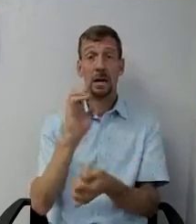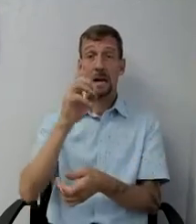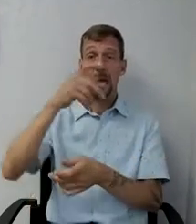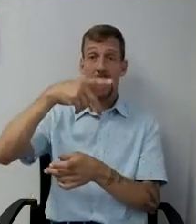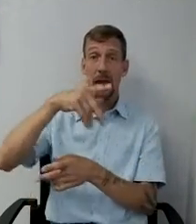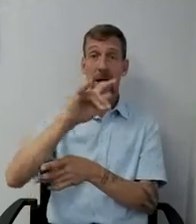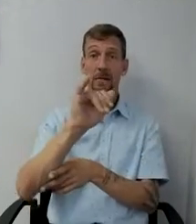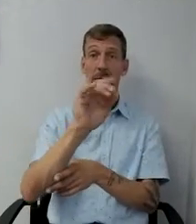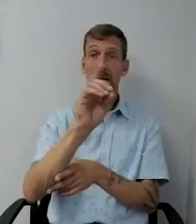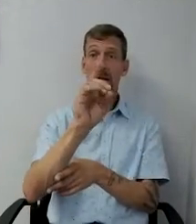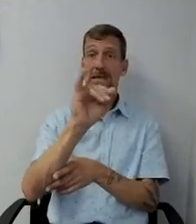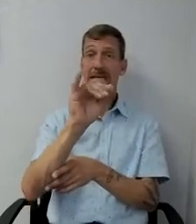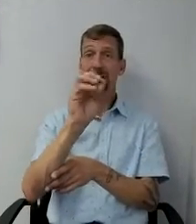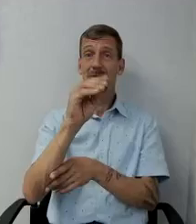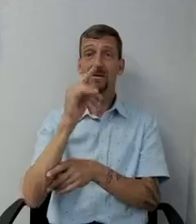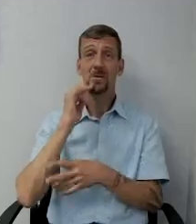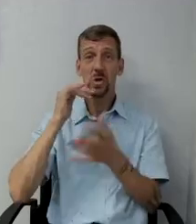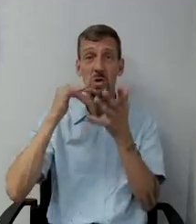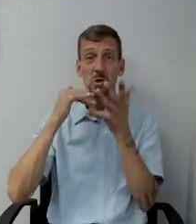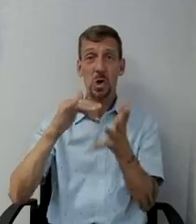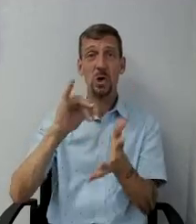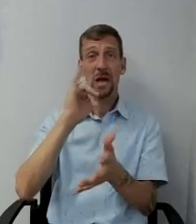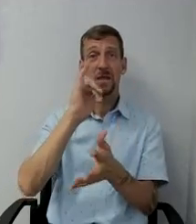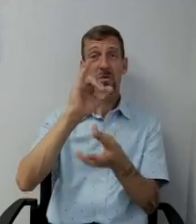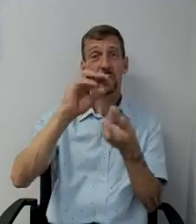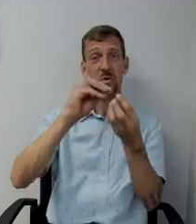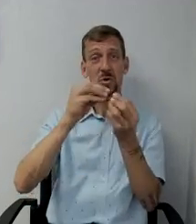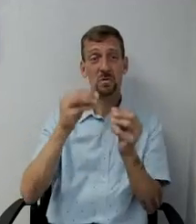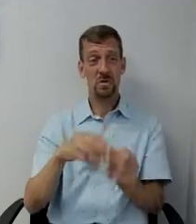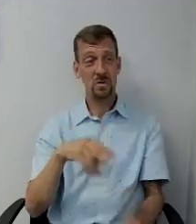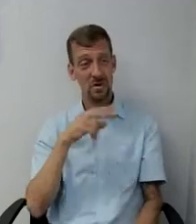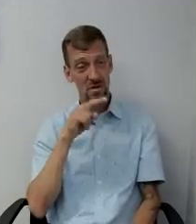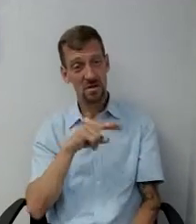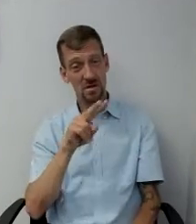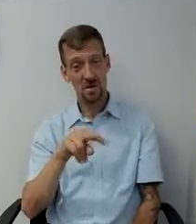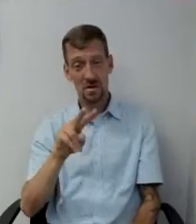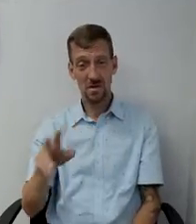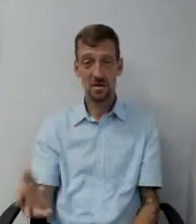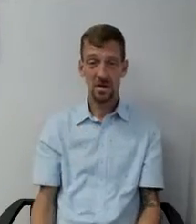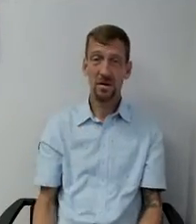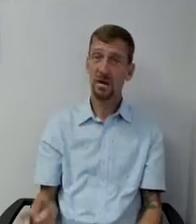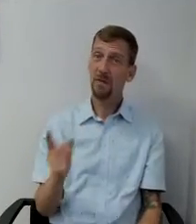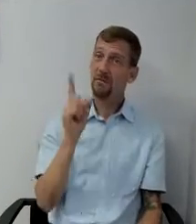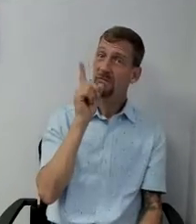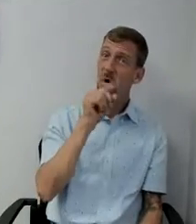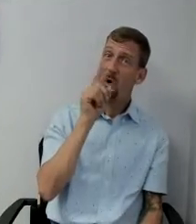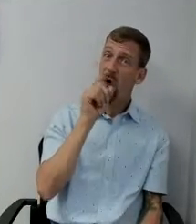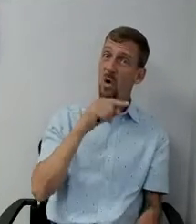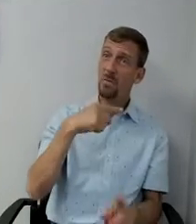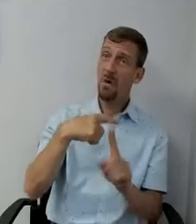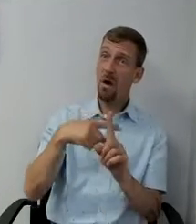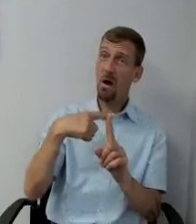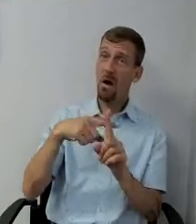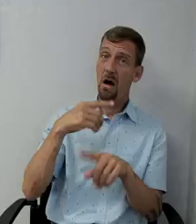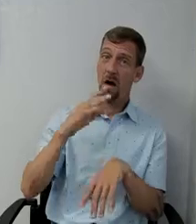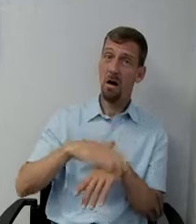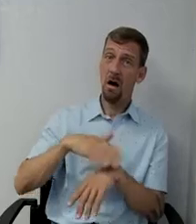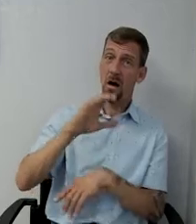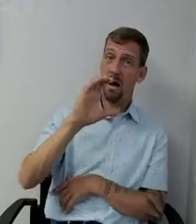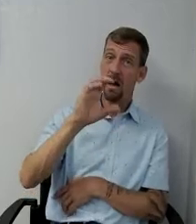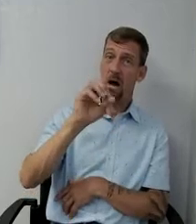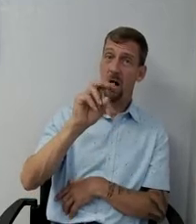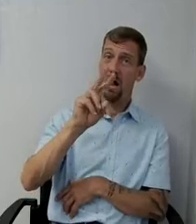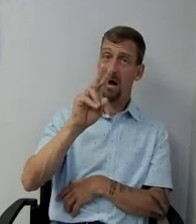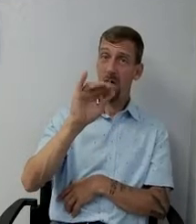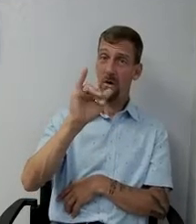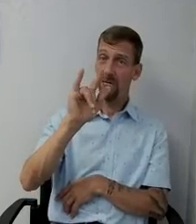that are studying that outcome and then saying, okay, did we have a false positive on the COVID